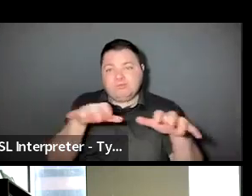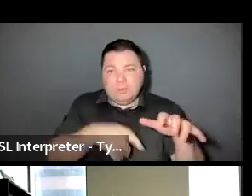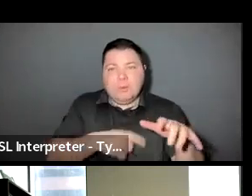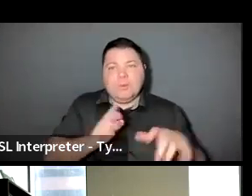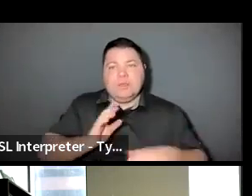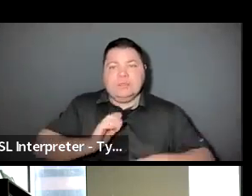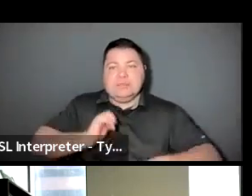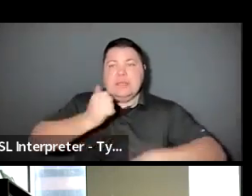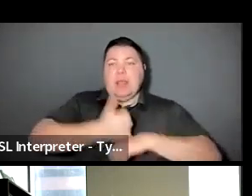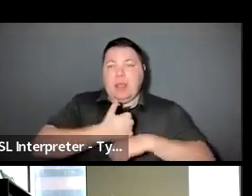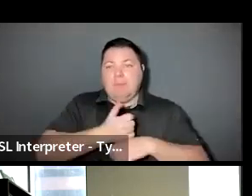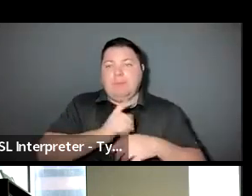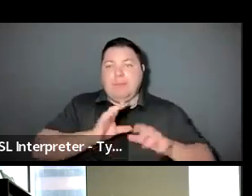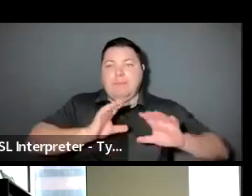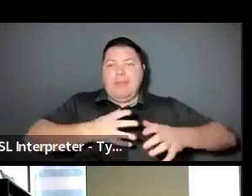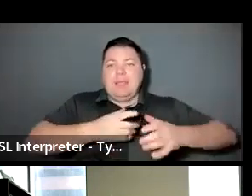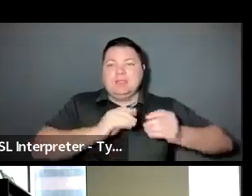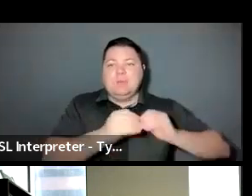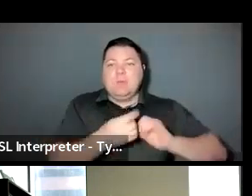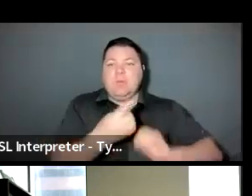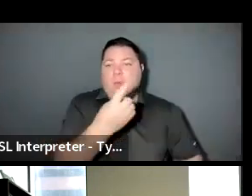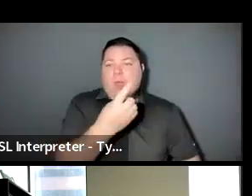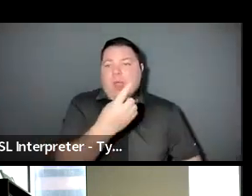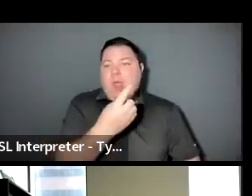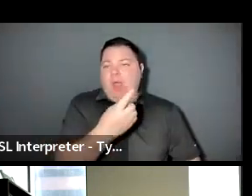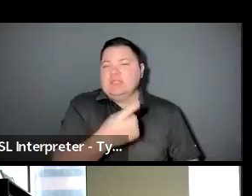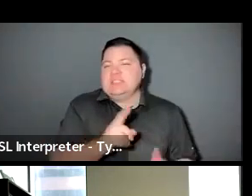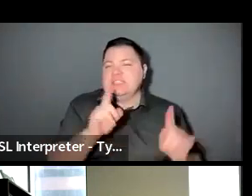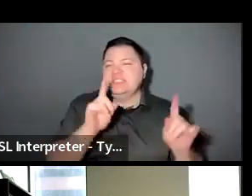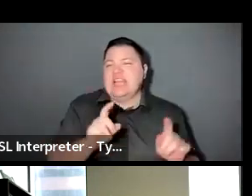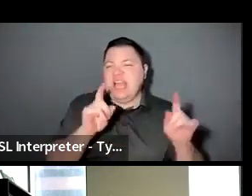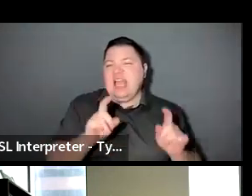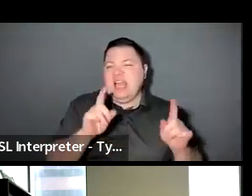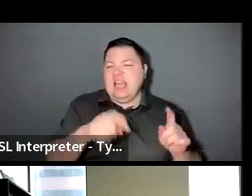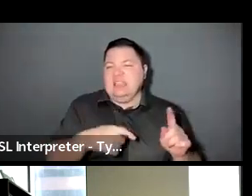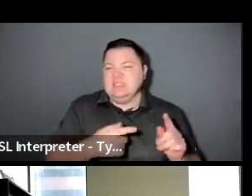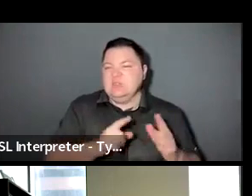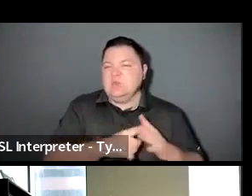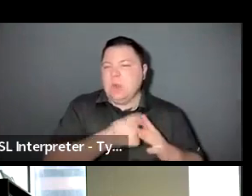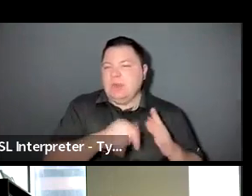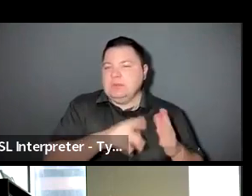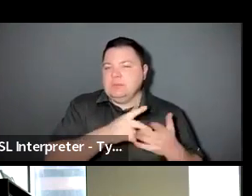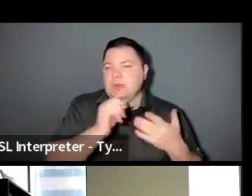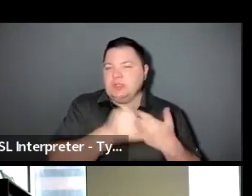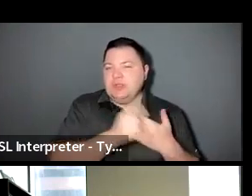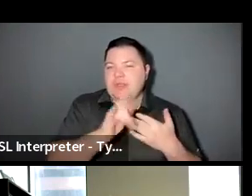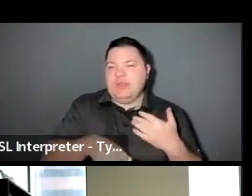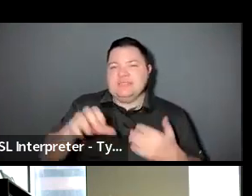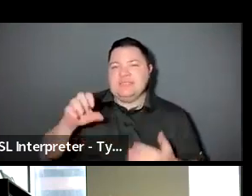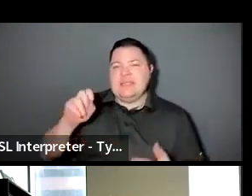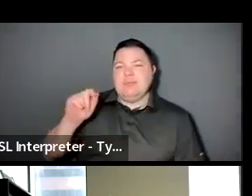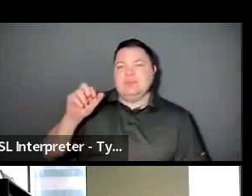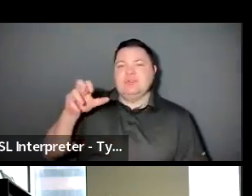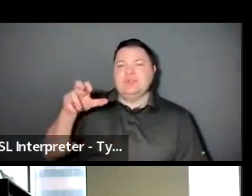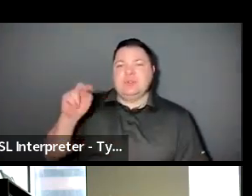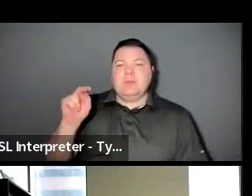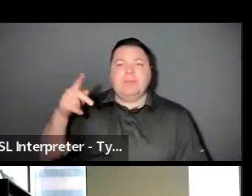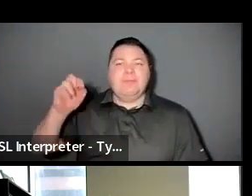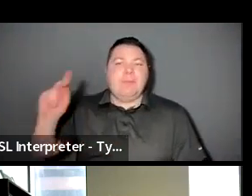number one as a beta test or a genesis of this project, and that is Emerson Park,